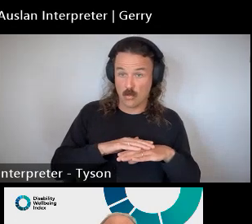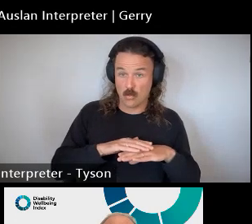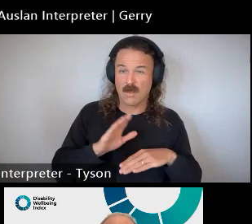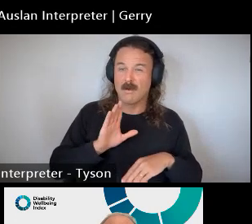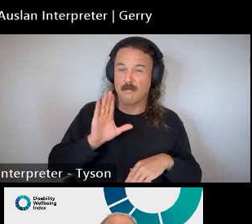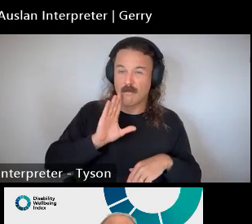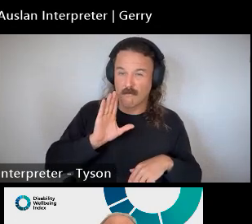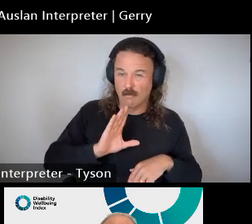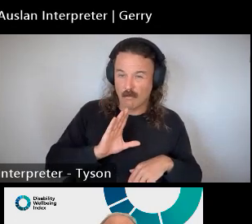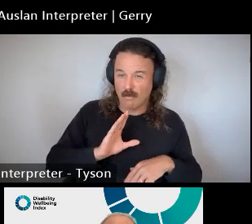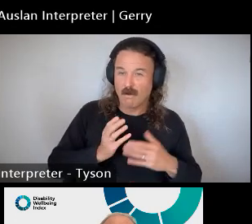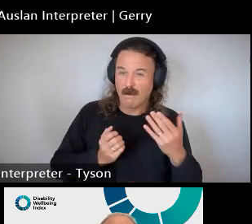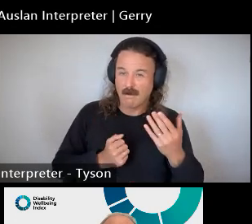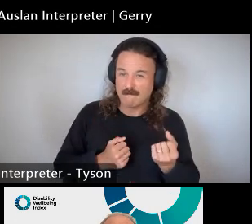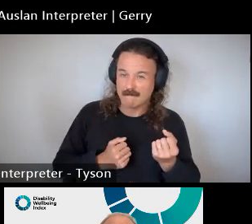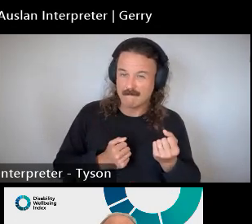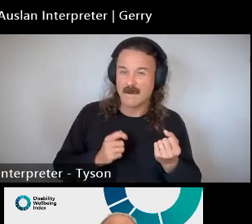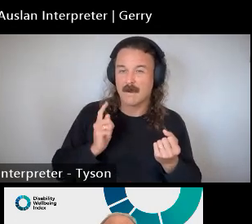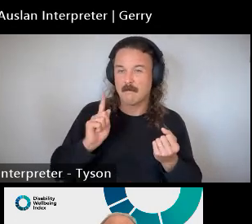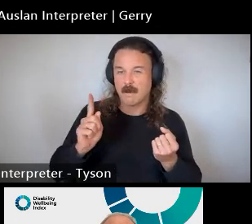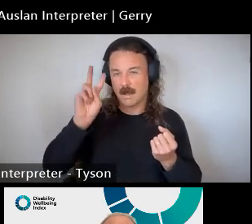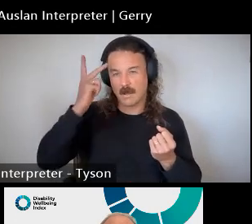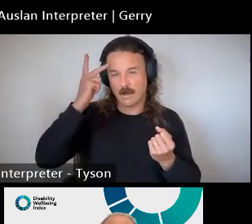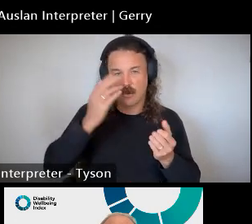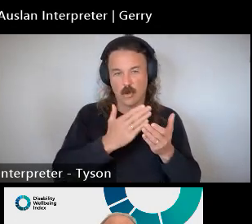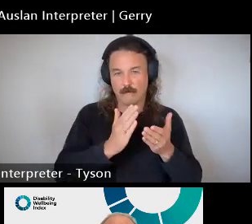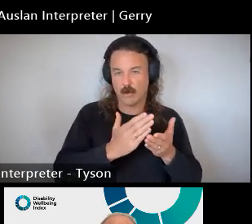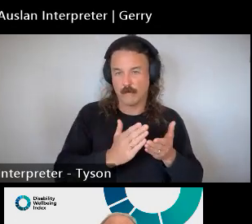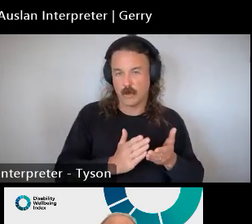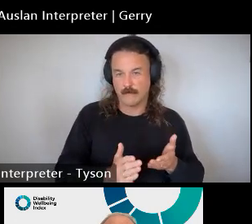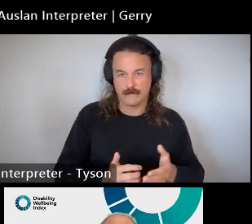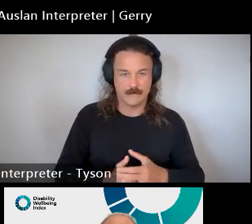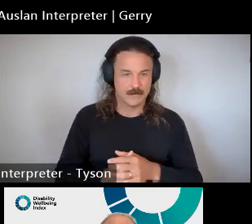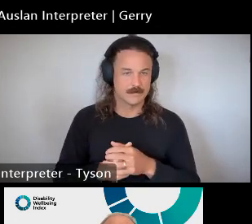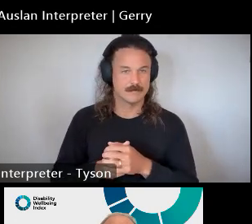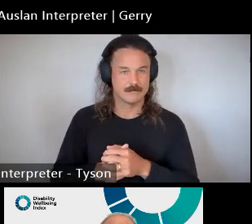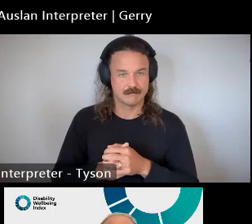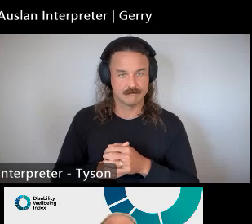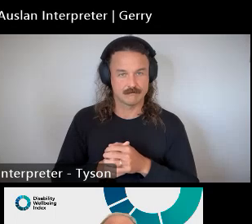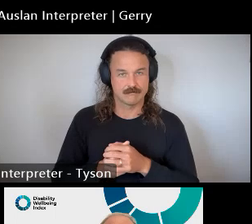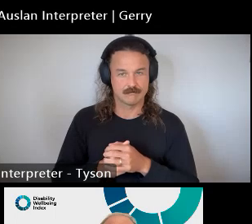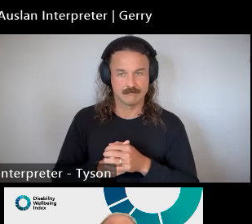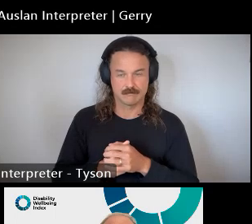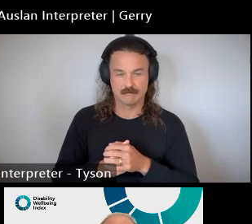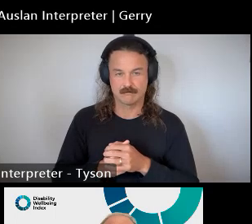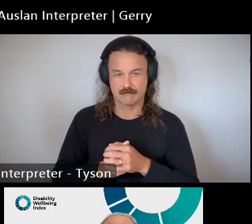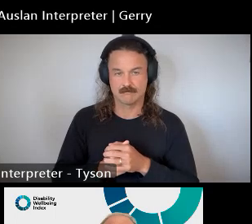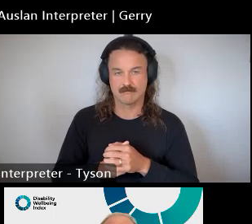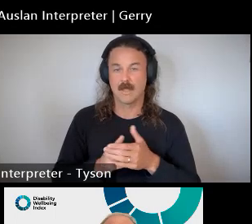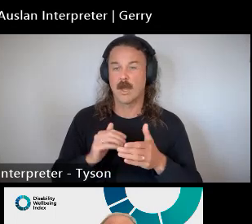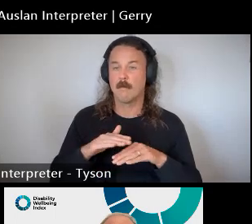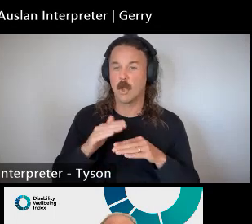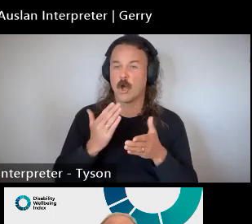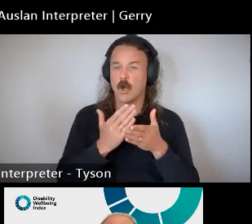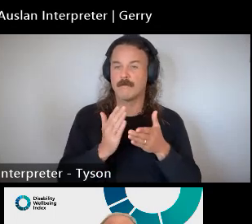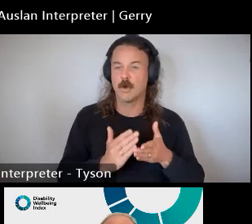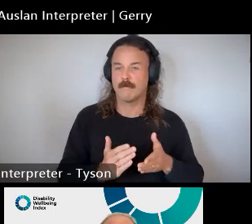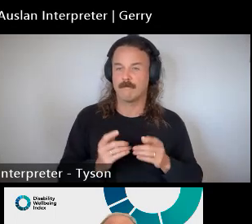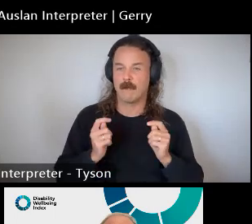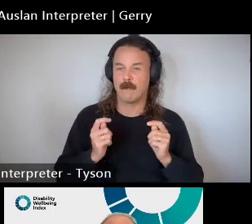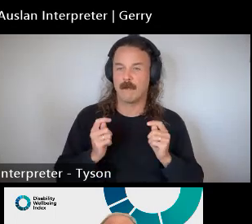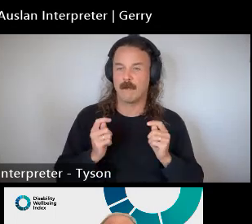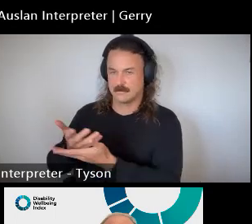literature as the bottom dimensions. So this consistent of the original consultation stage. Whereas after